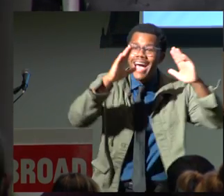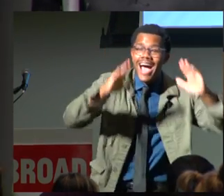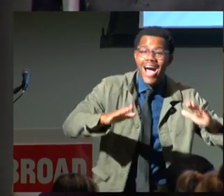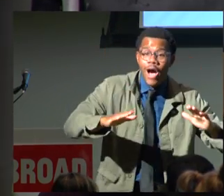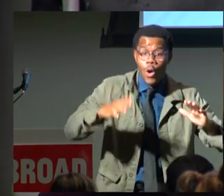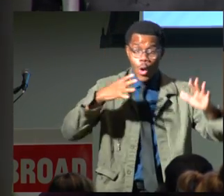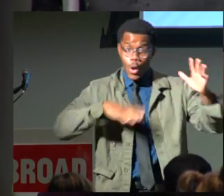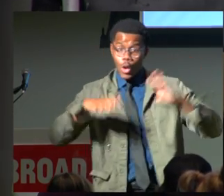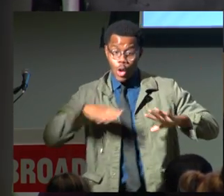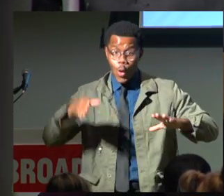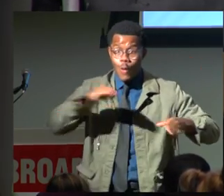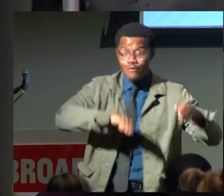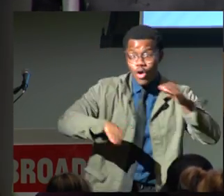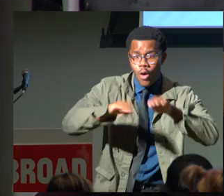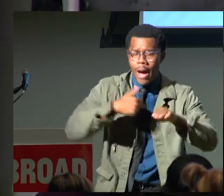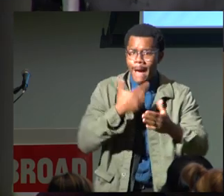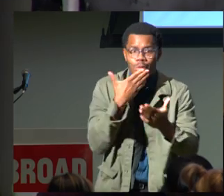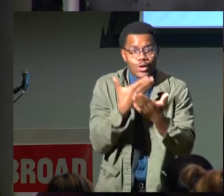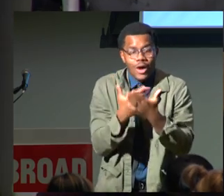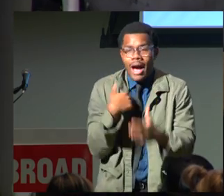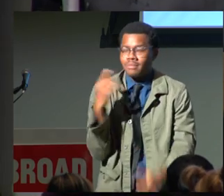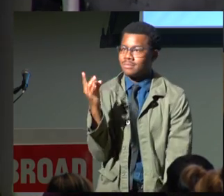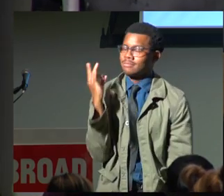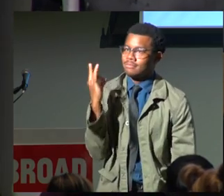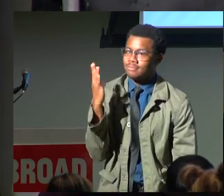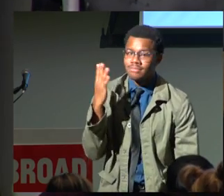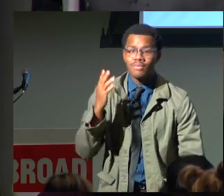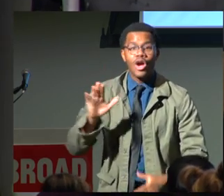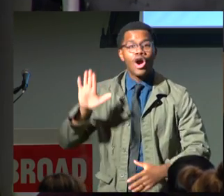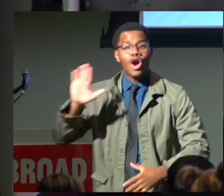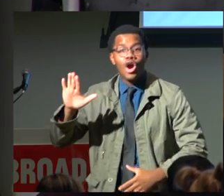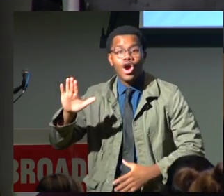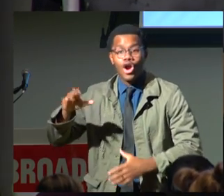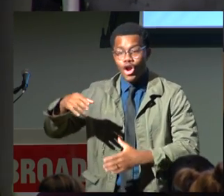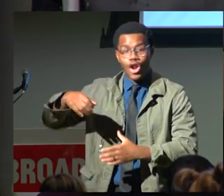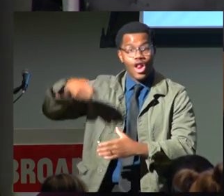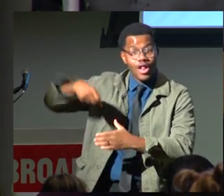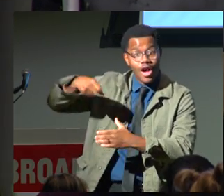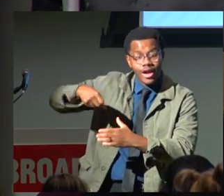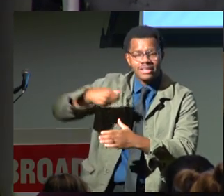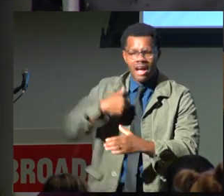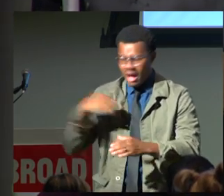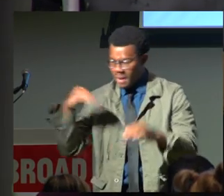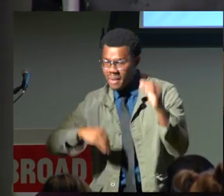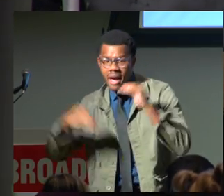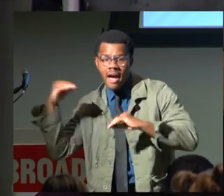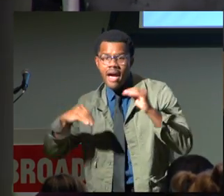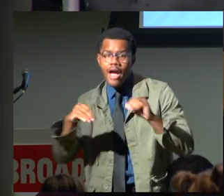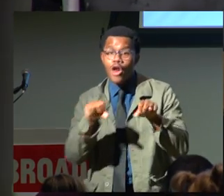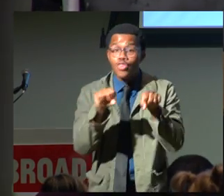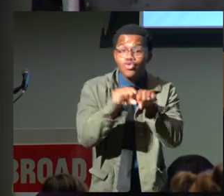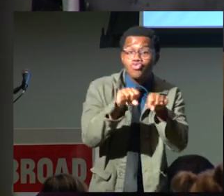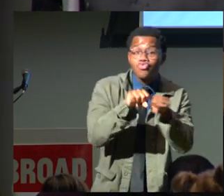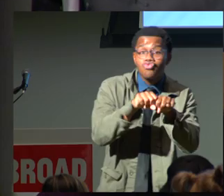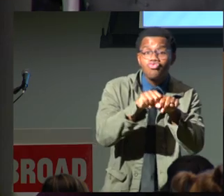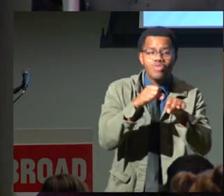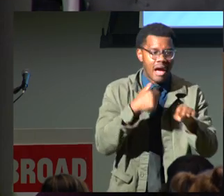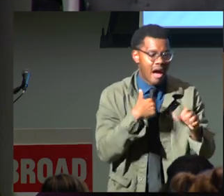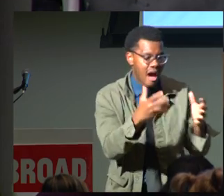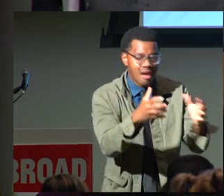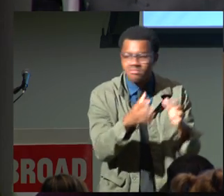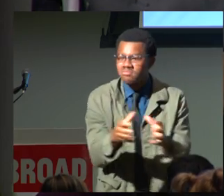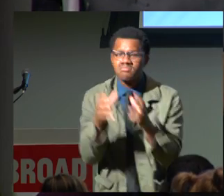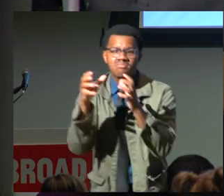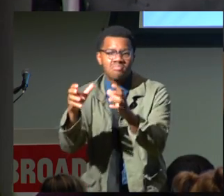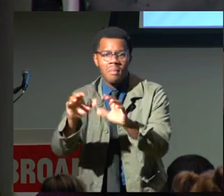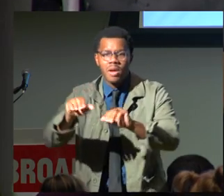good at folding clothes. You know, I'm really good. I pack her luggage. I put the shoes away. I clean. I mop. I'm